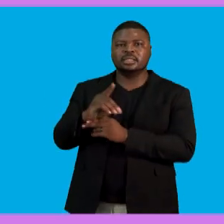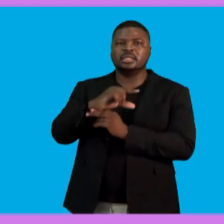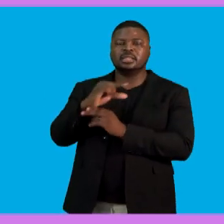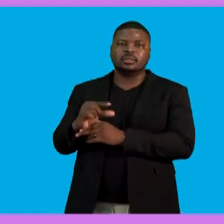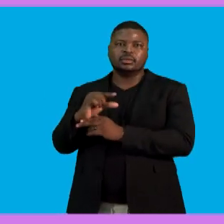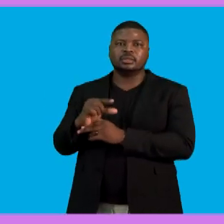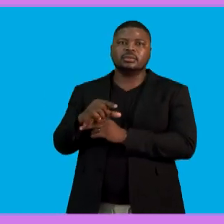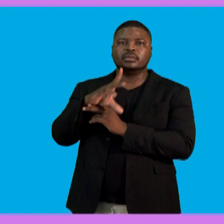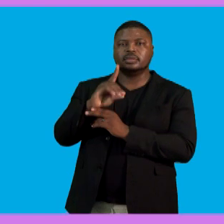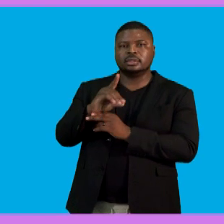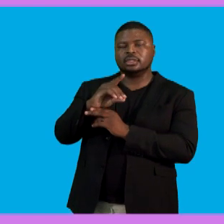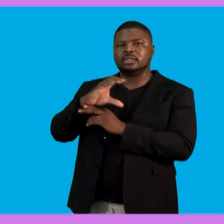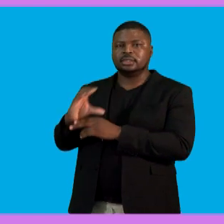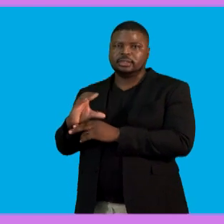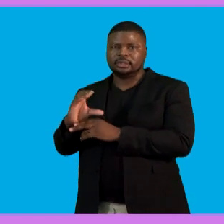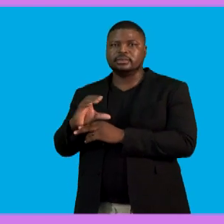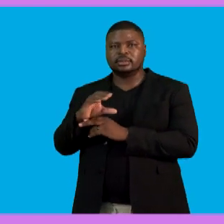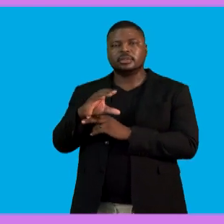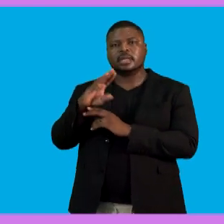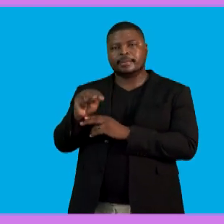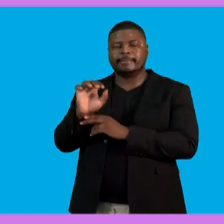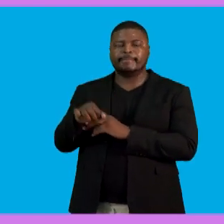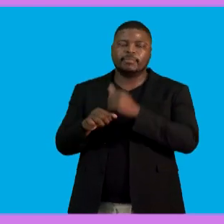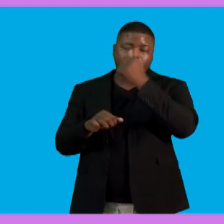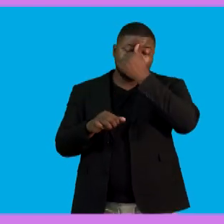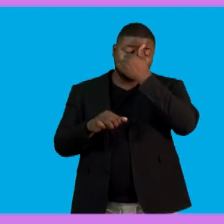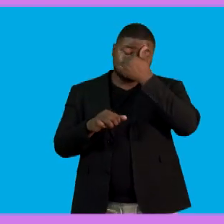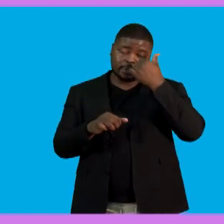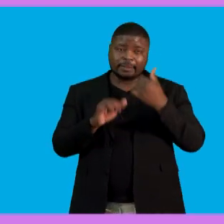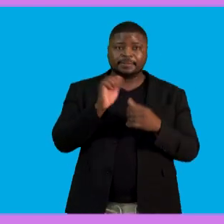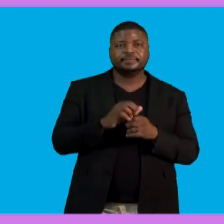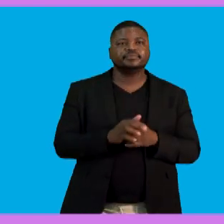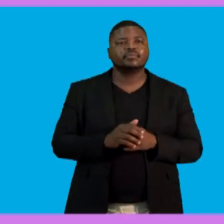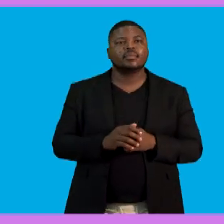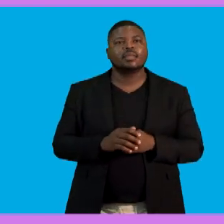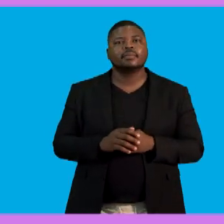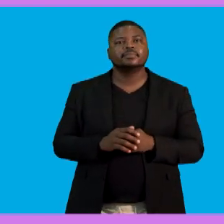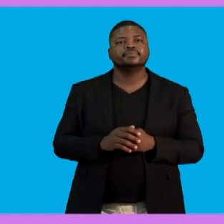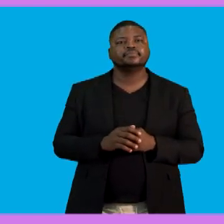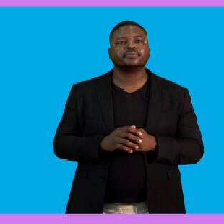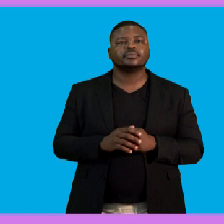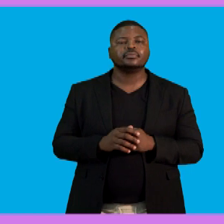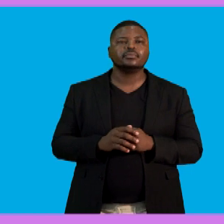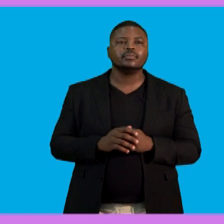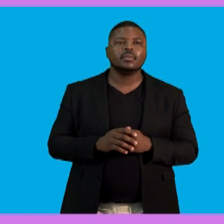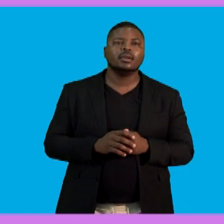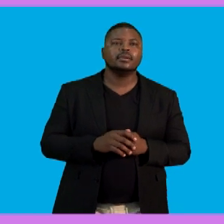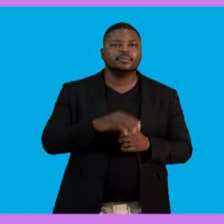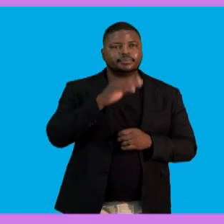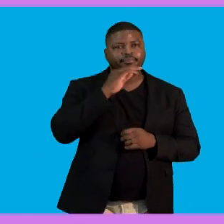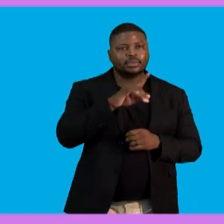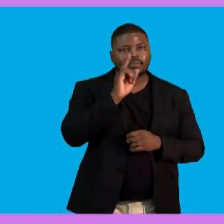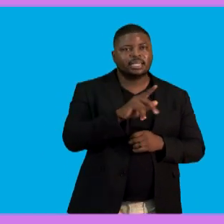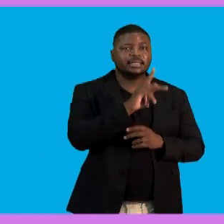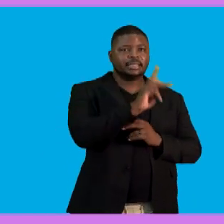doing geography during cold months. So we are moving from grams, which is our geography, to kilograms, which is